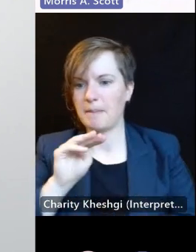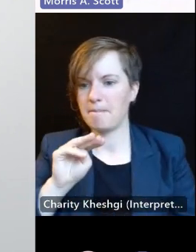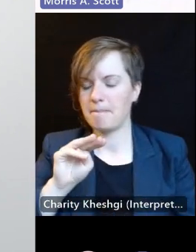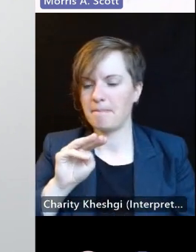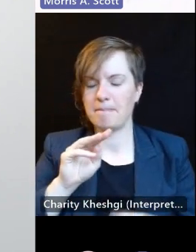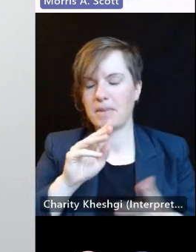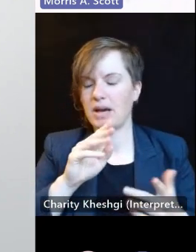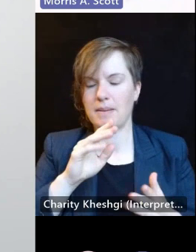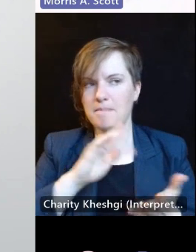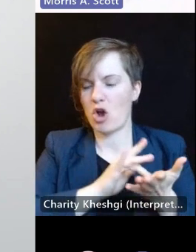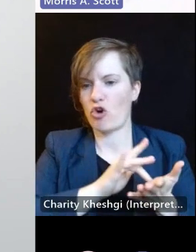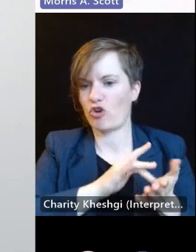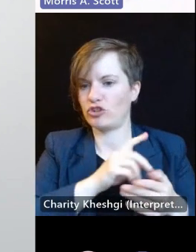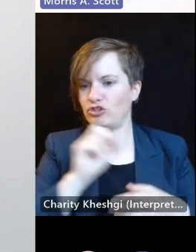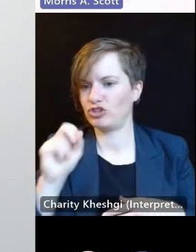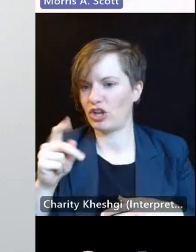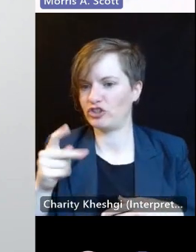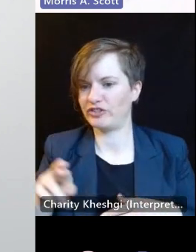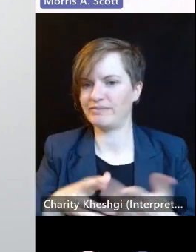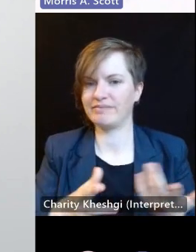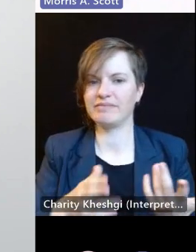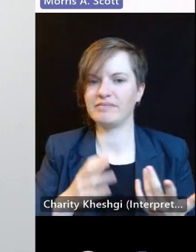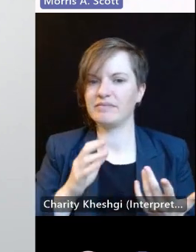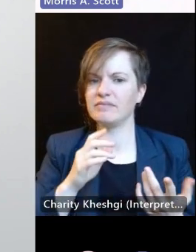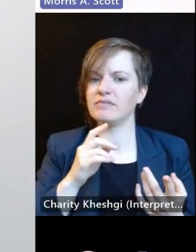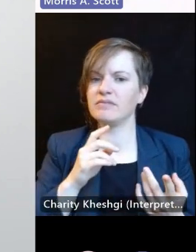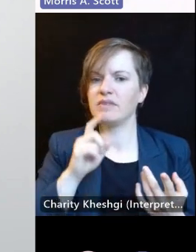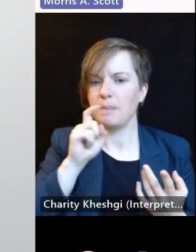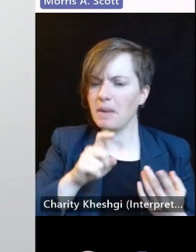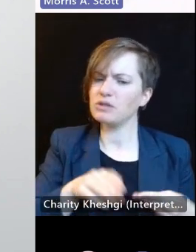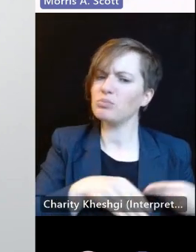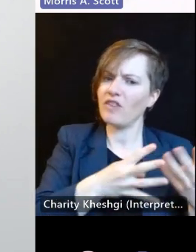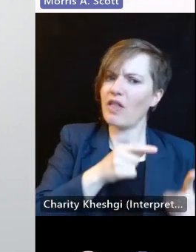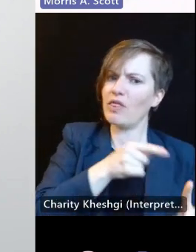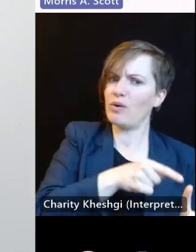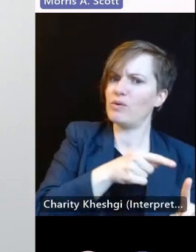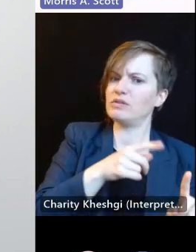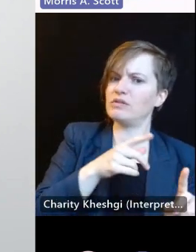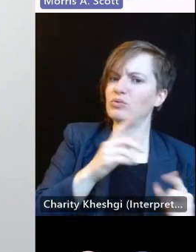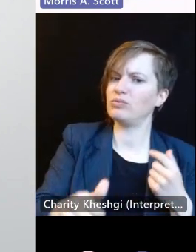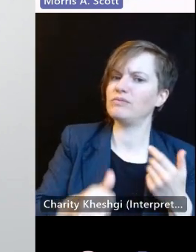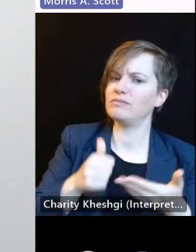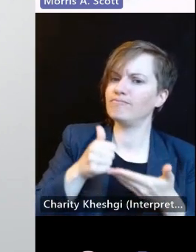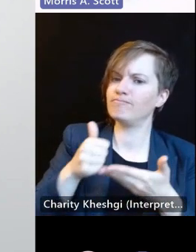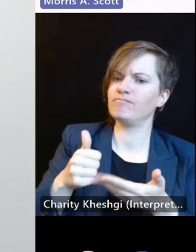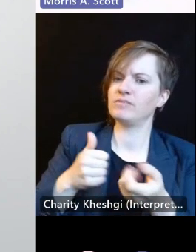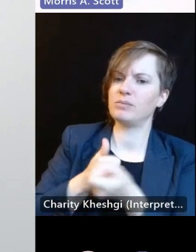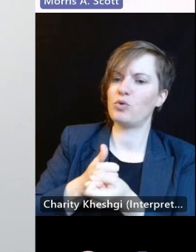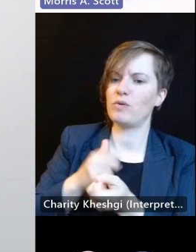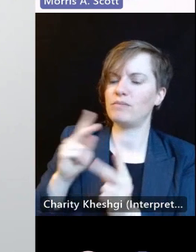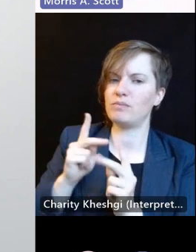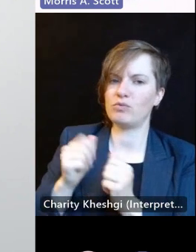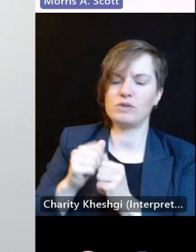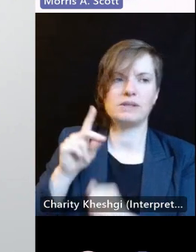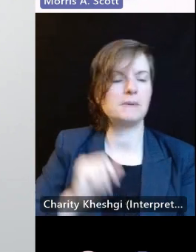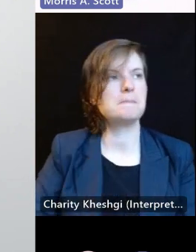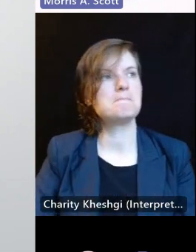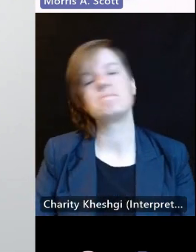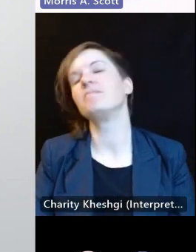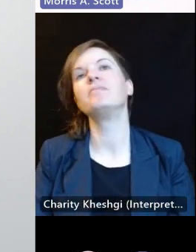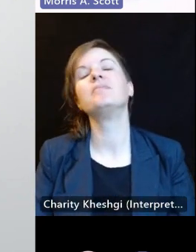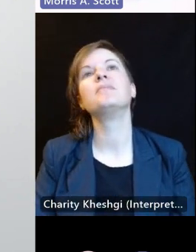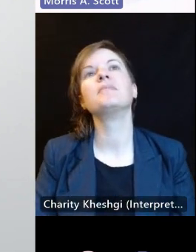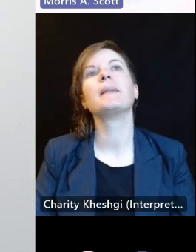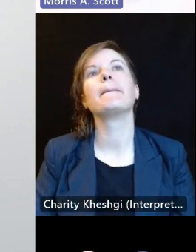support the people with disabilities. Let's move now to the next slide, and let's talk about service animals and